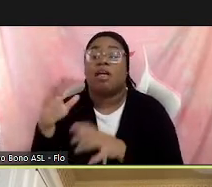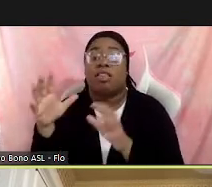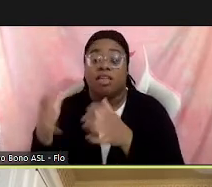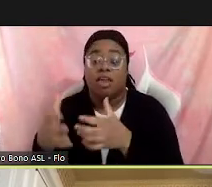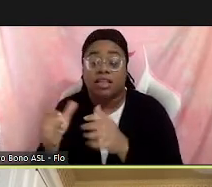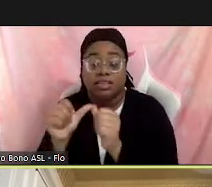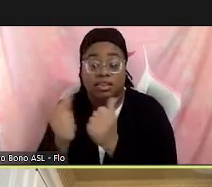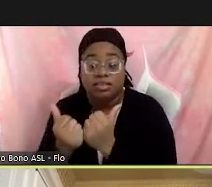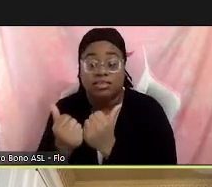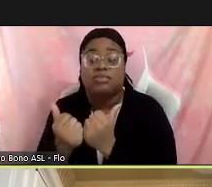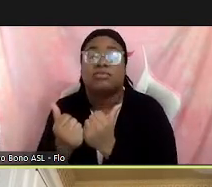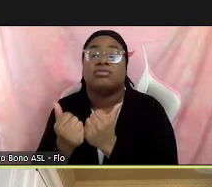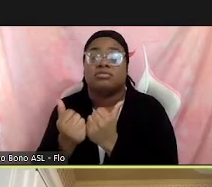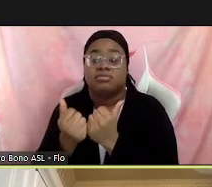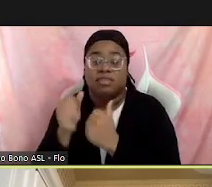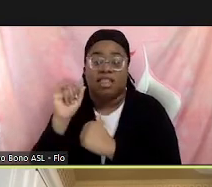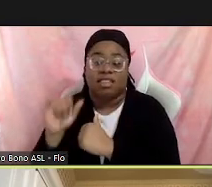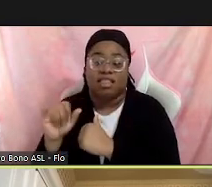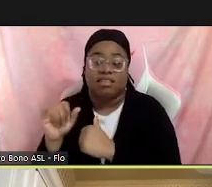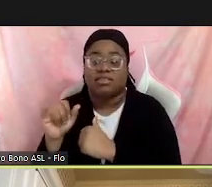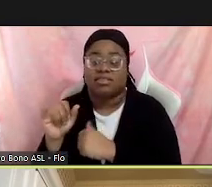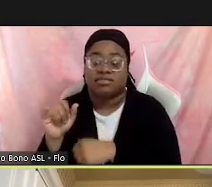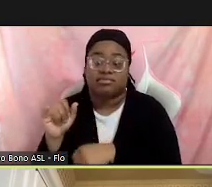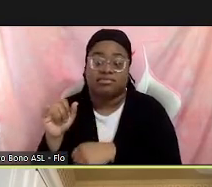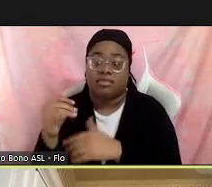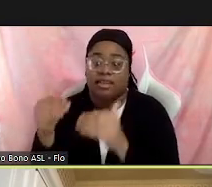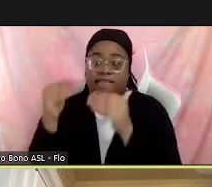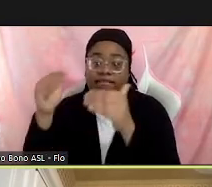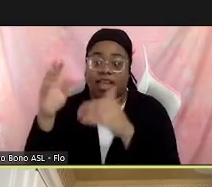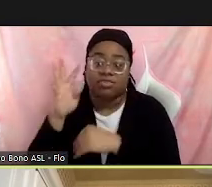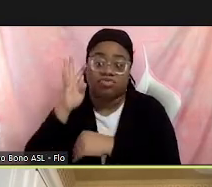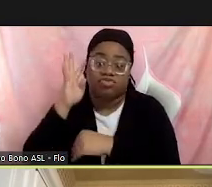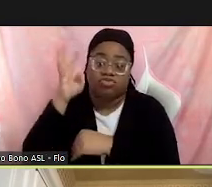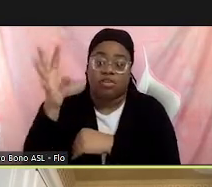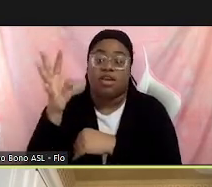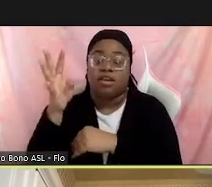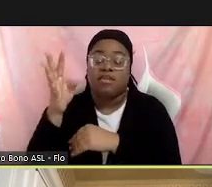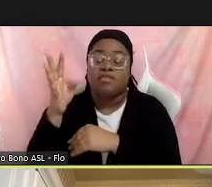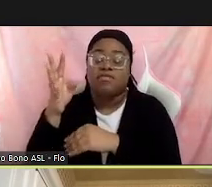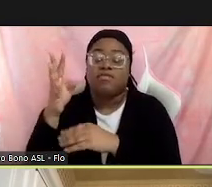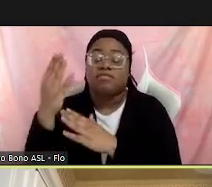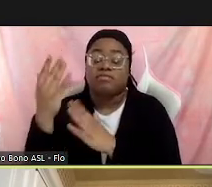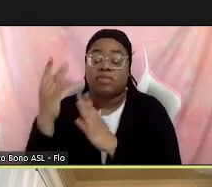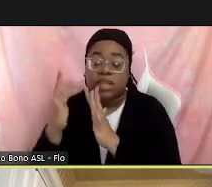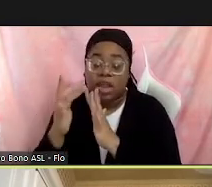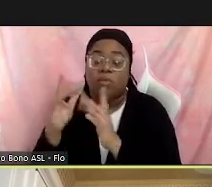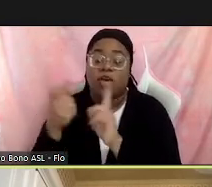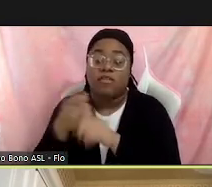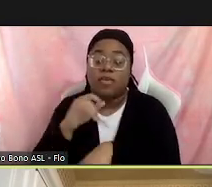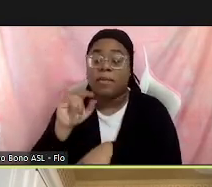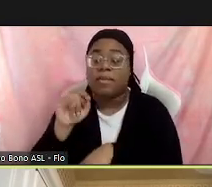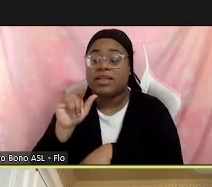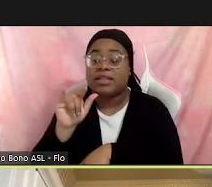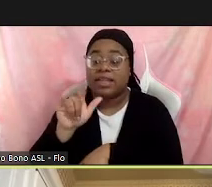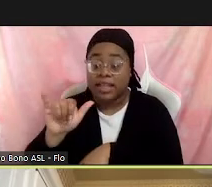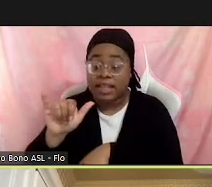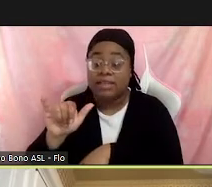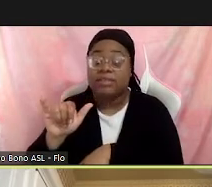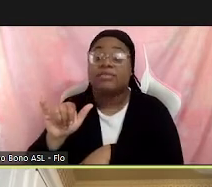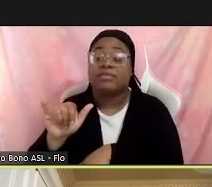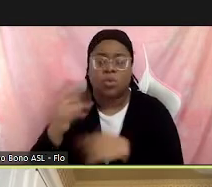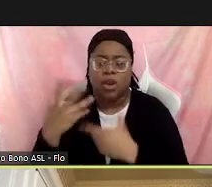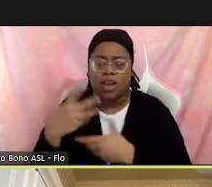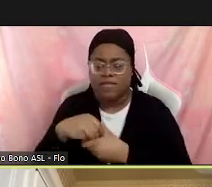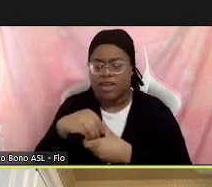is an advanced creative co-op network in Italy. And Art.Coop already has an internal